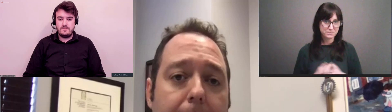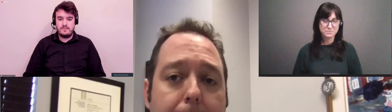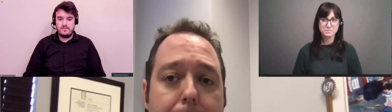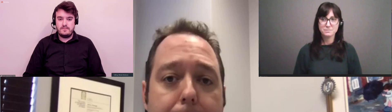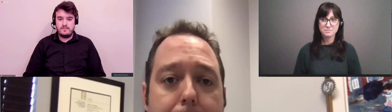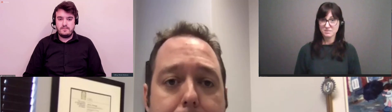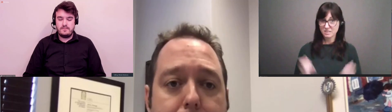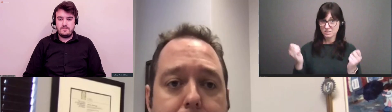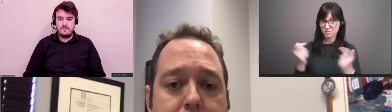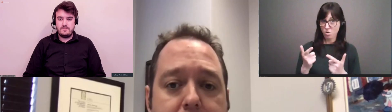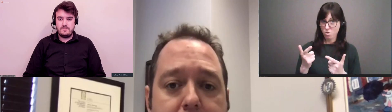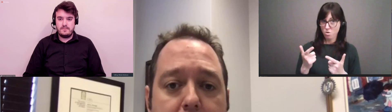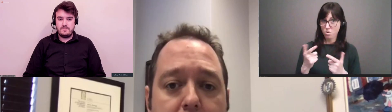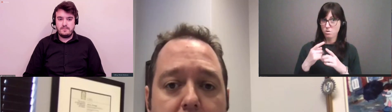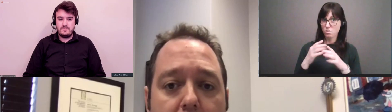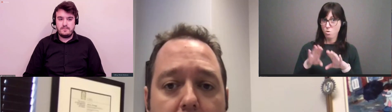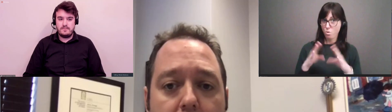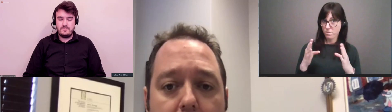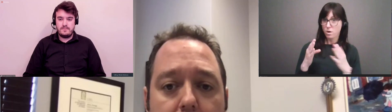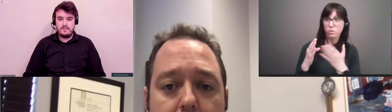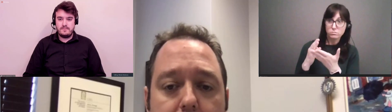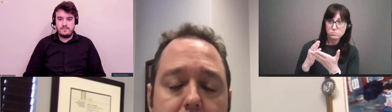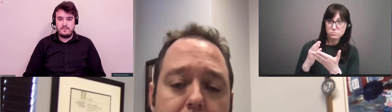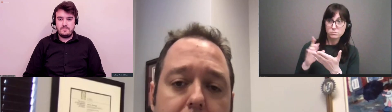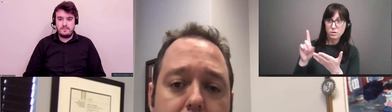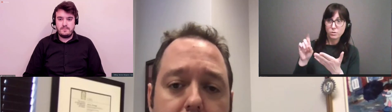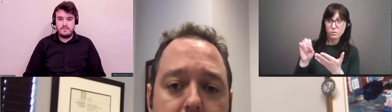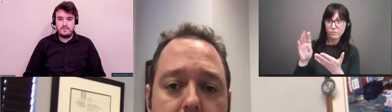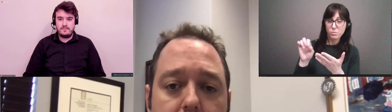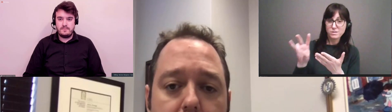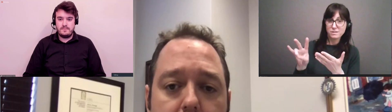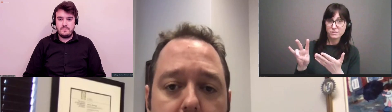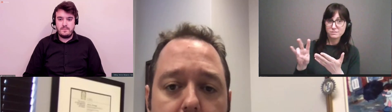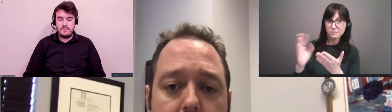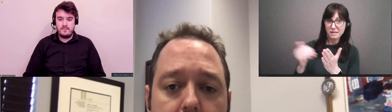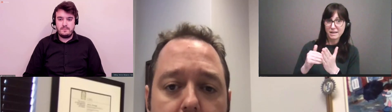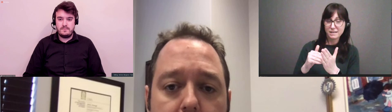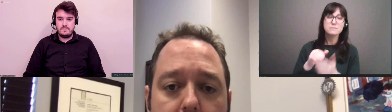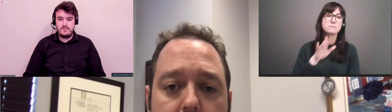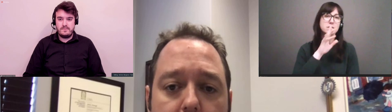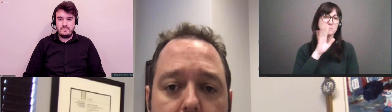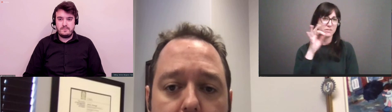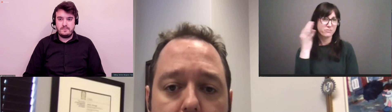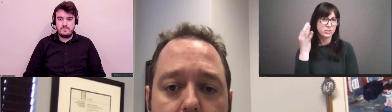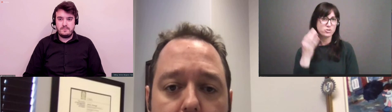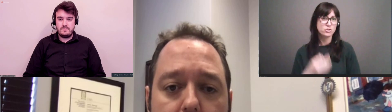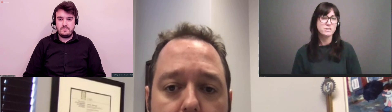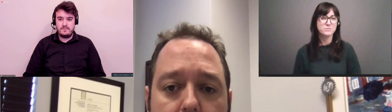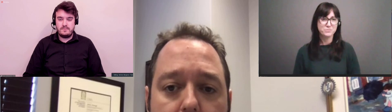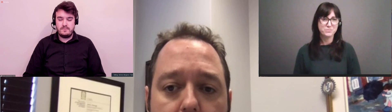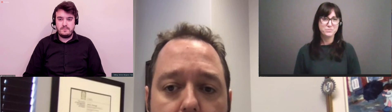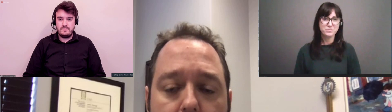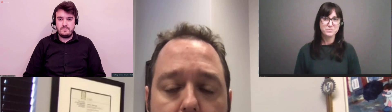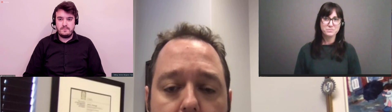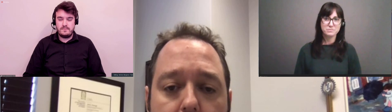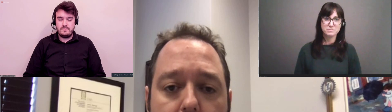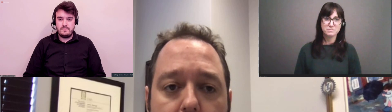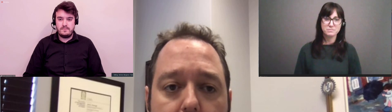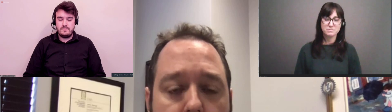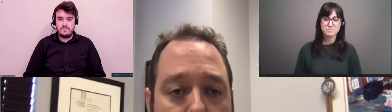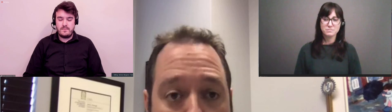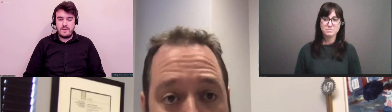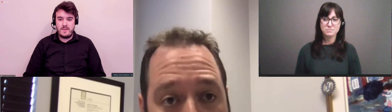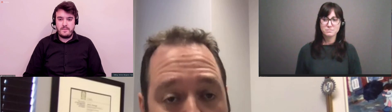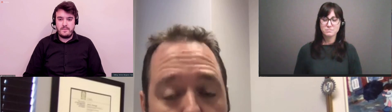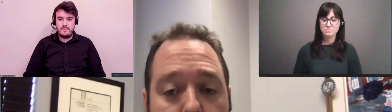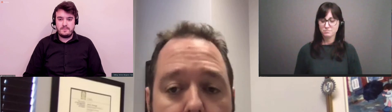unmuted everyone. Okay, go ahead. 104.7. Moi, c'est Jérôme de Radio-Can. Je peux reposer la question que lui a posée. Là, grosso